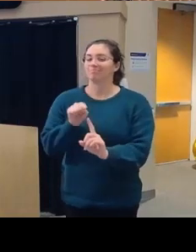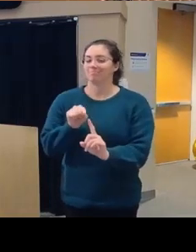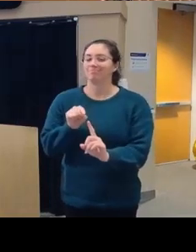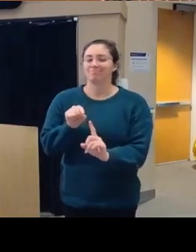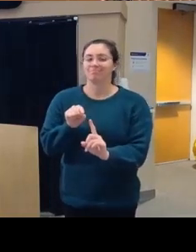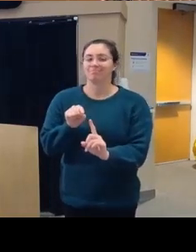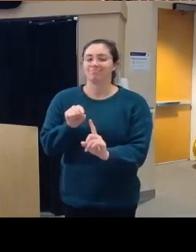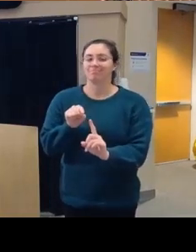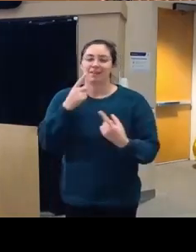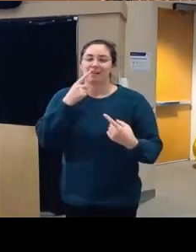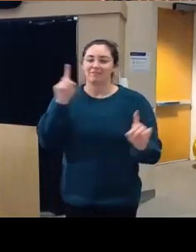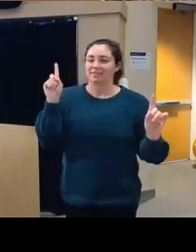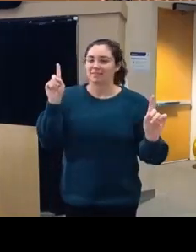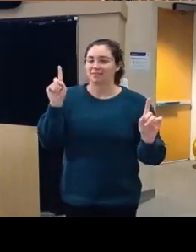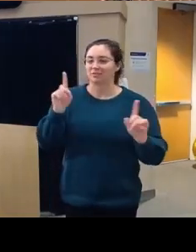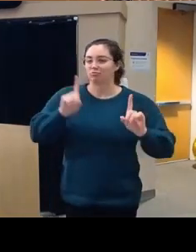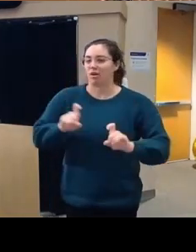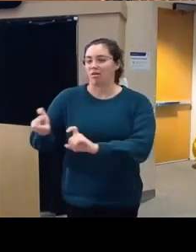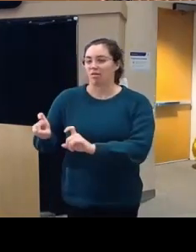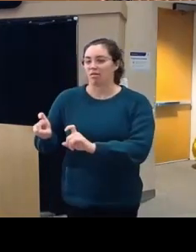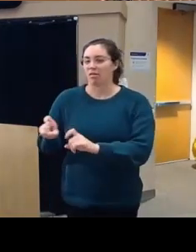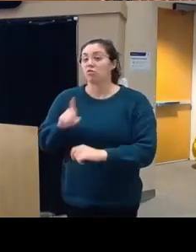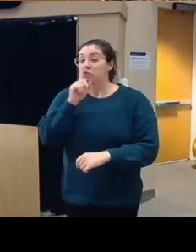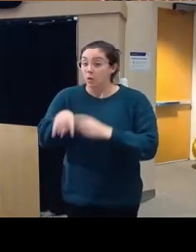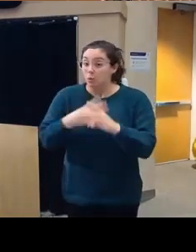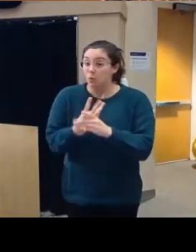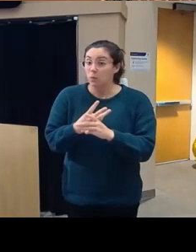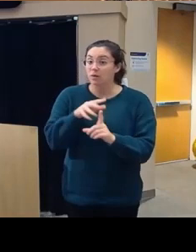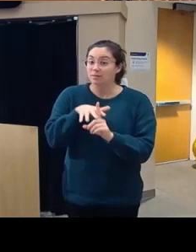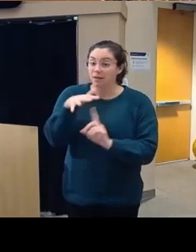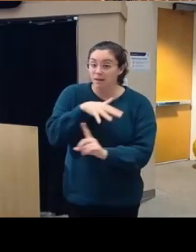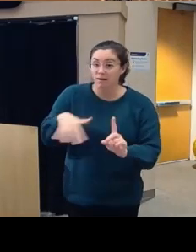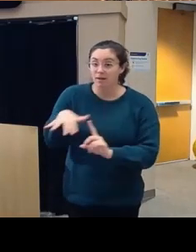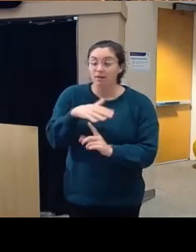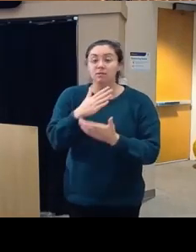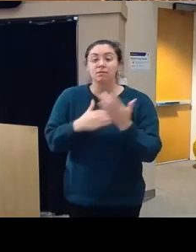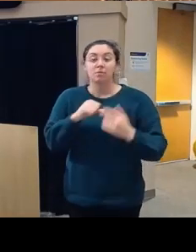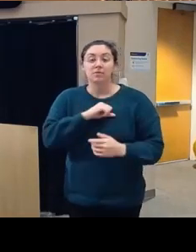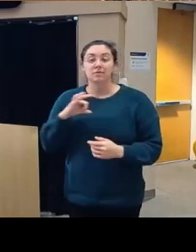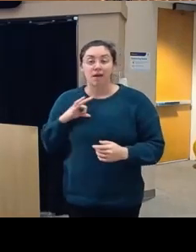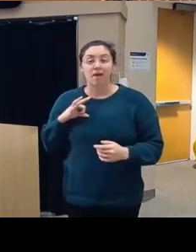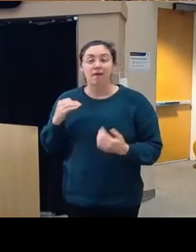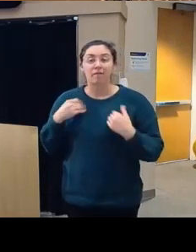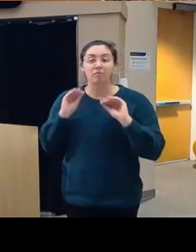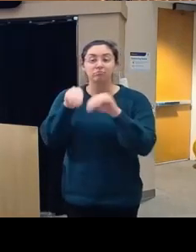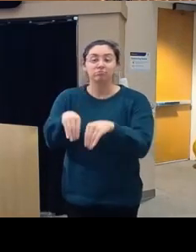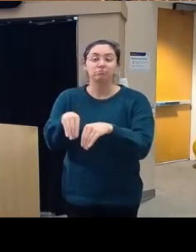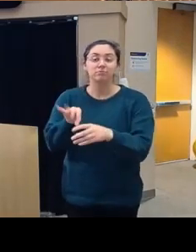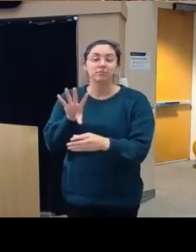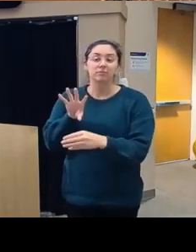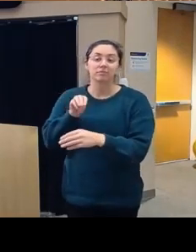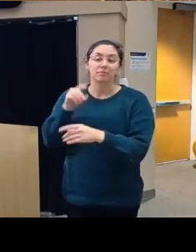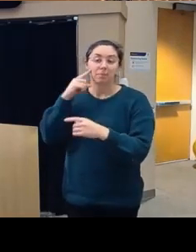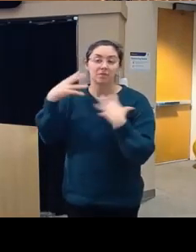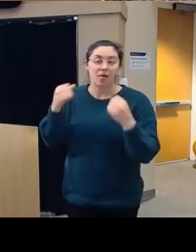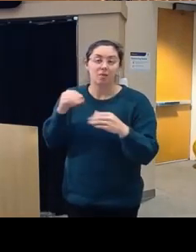of efficacy trials I've done. I mean, they're in real world settings. Some of them used staff in mental health programs, but